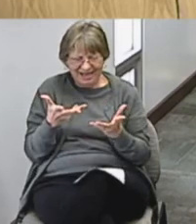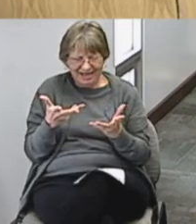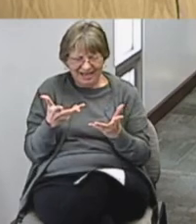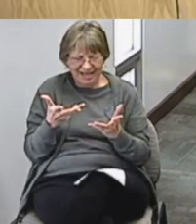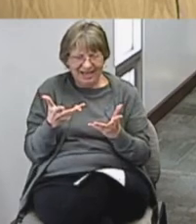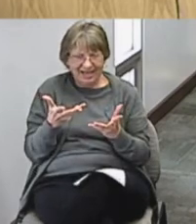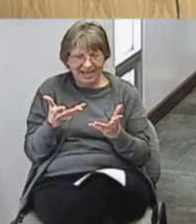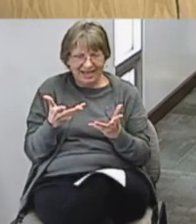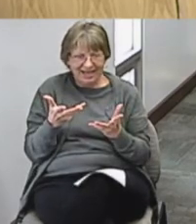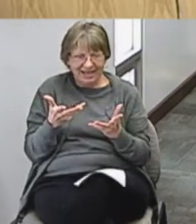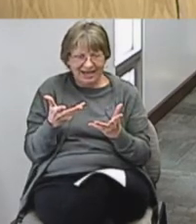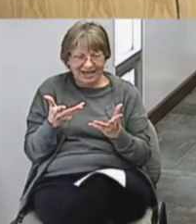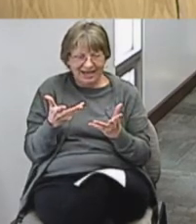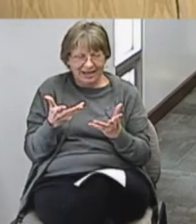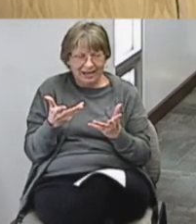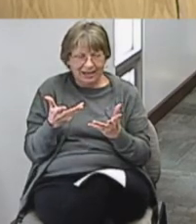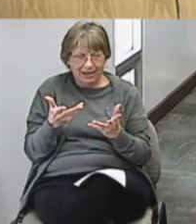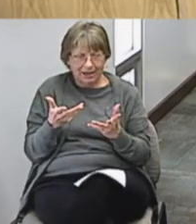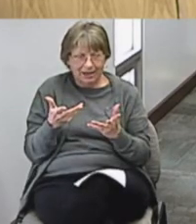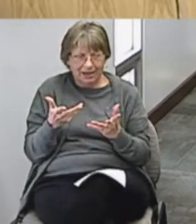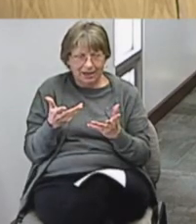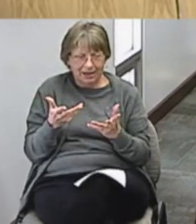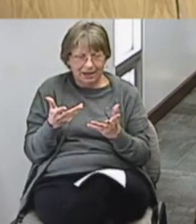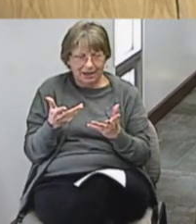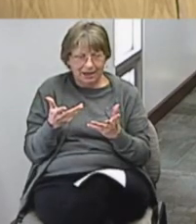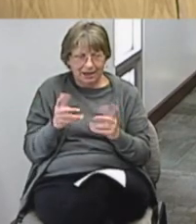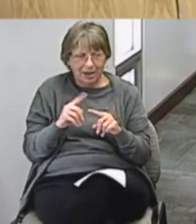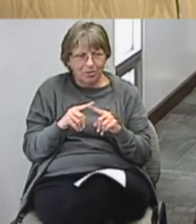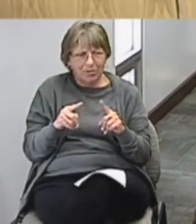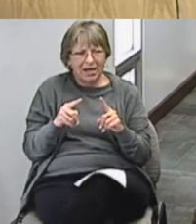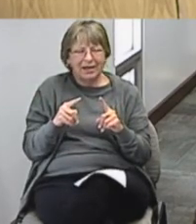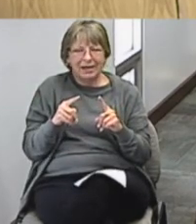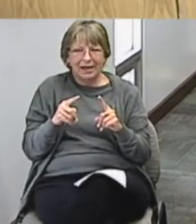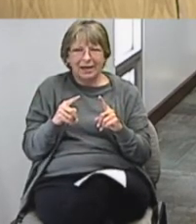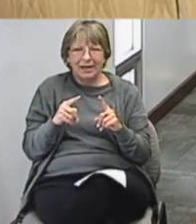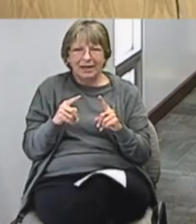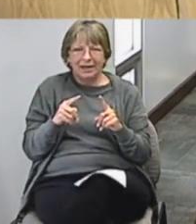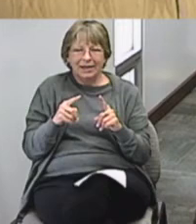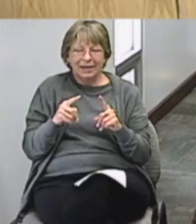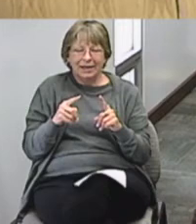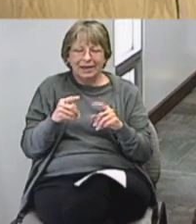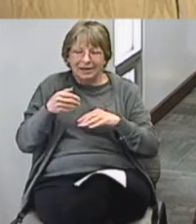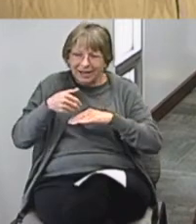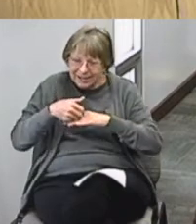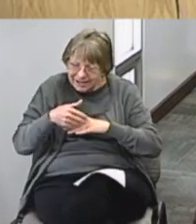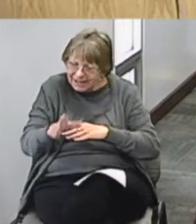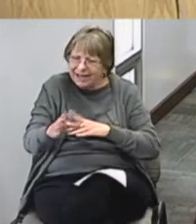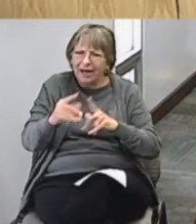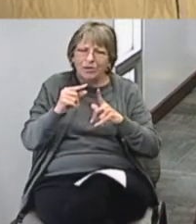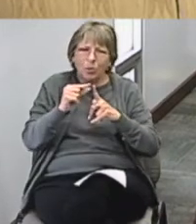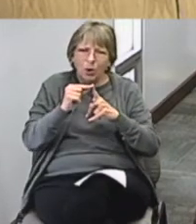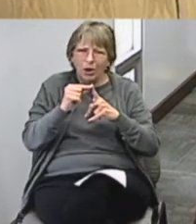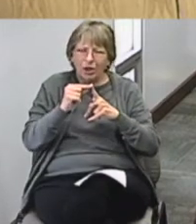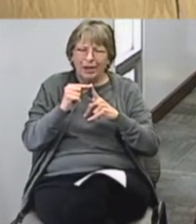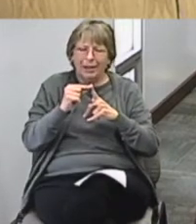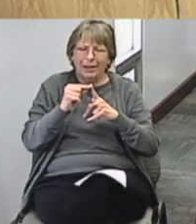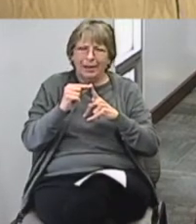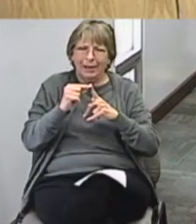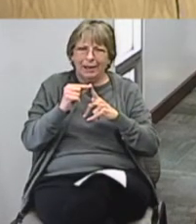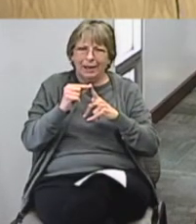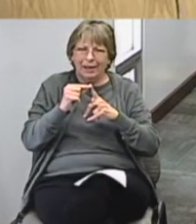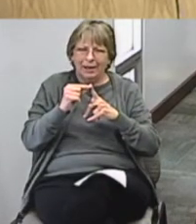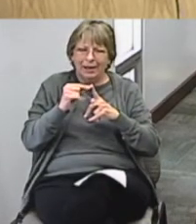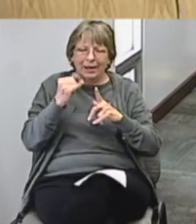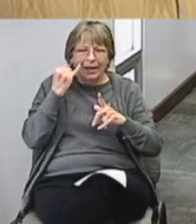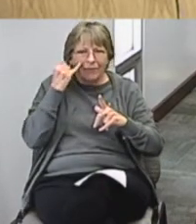for 2020, get the word out that there are funds, and if you are an entity that can